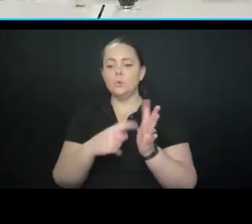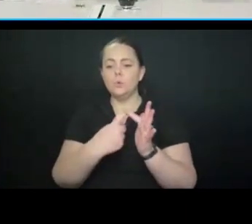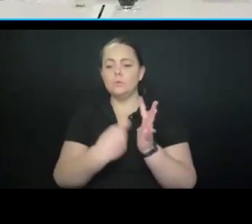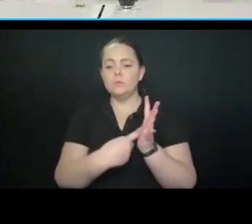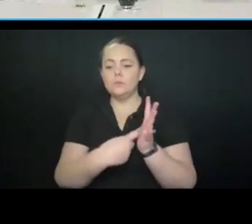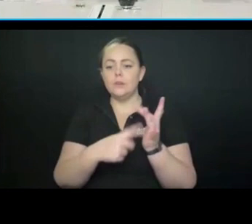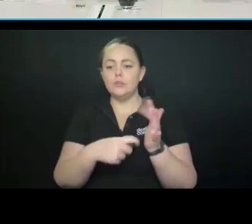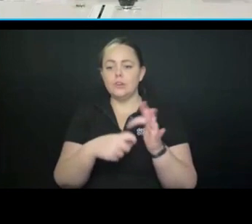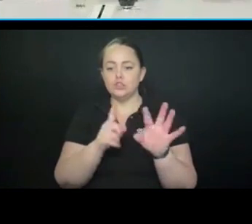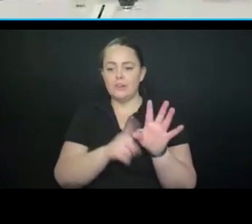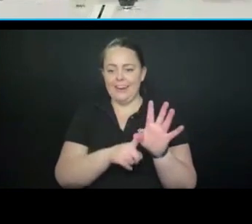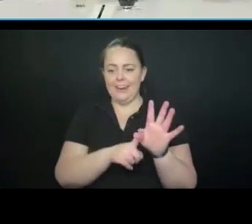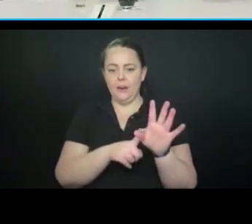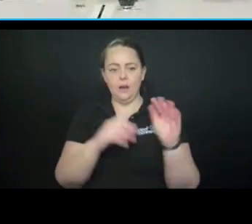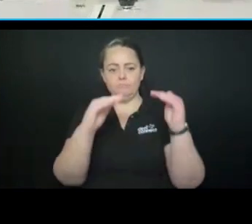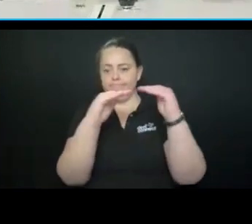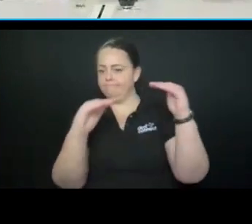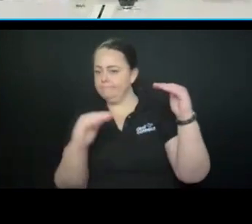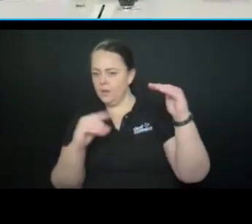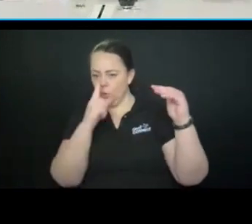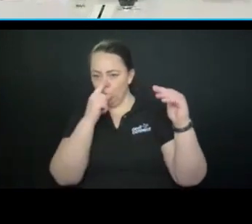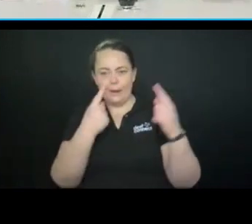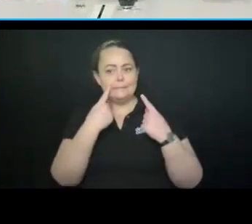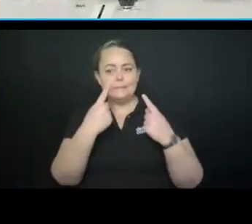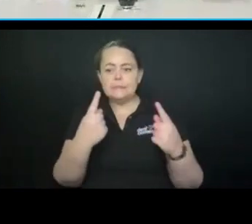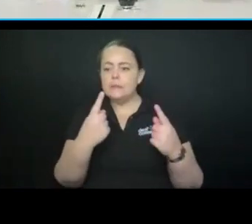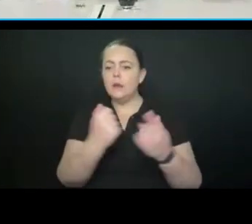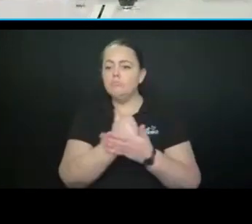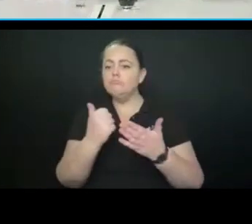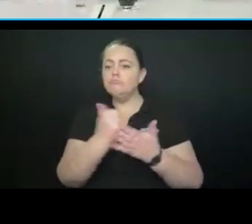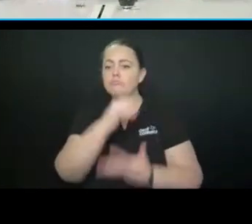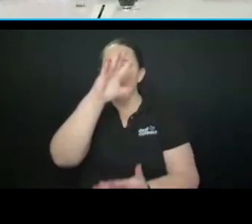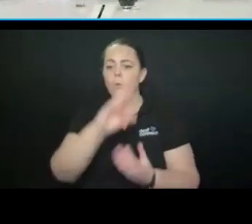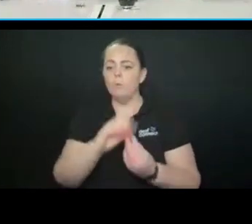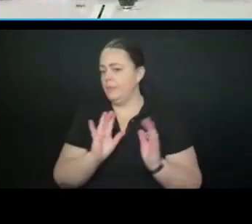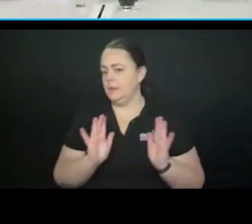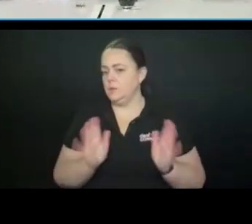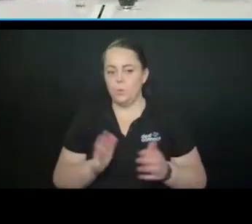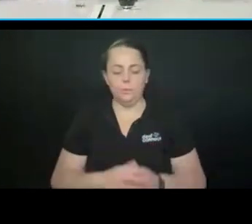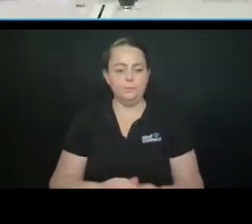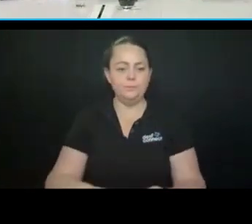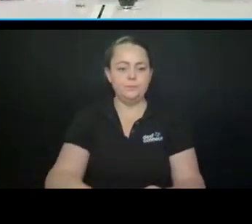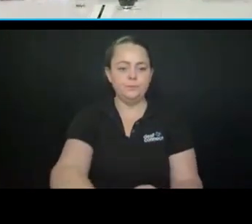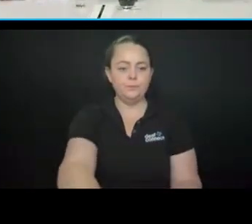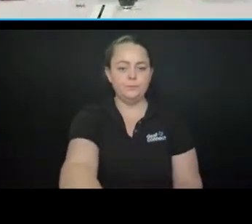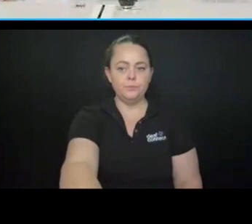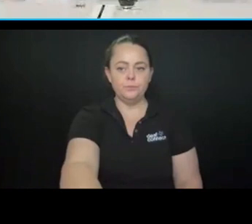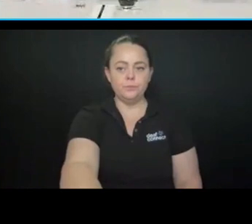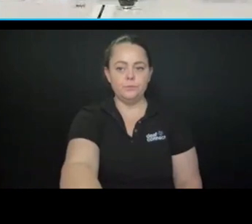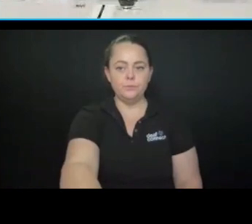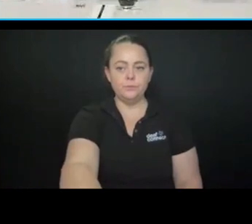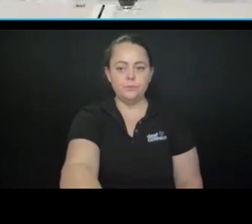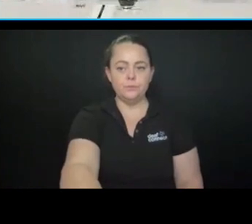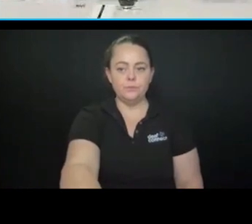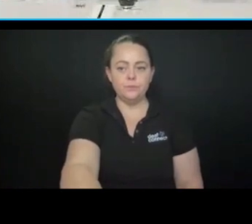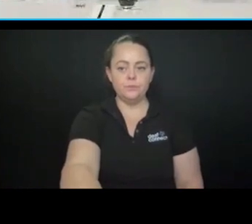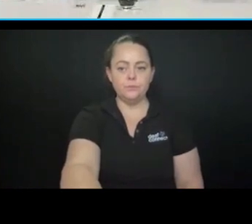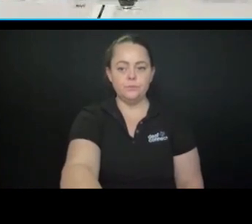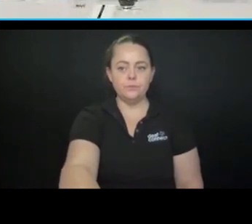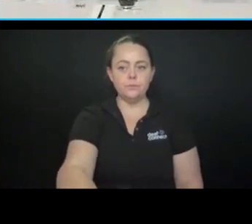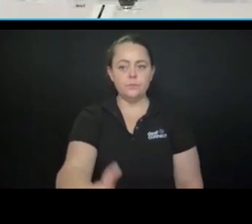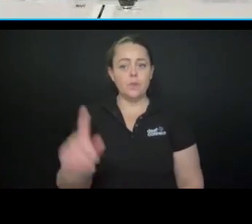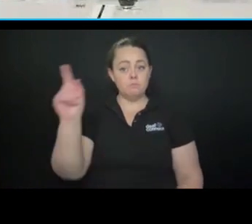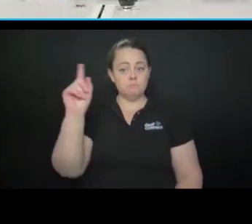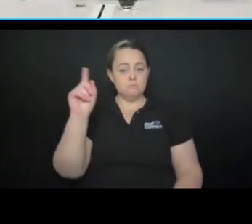And finally, QI program resources. So many of you will know that on the Department of Health and Aged Care's website, there's